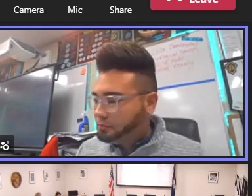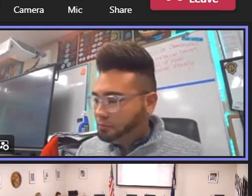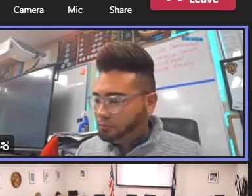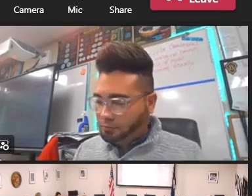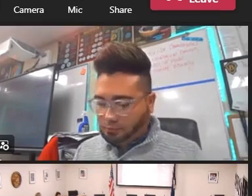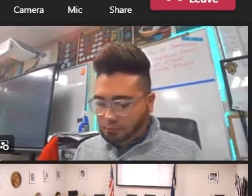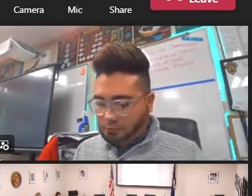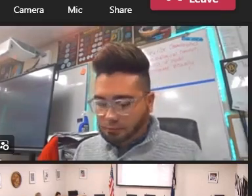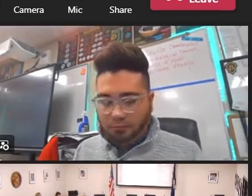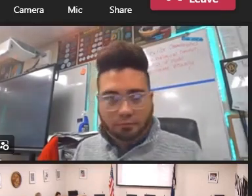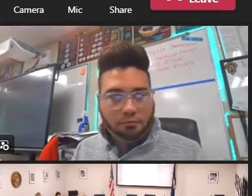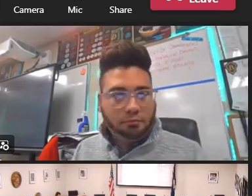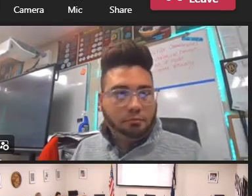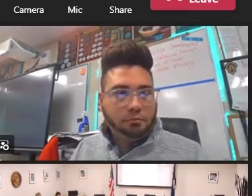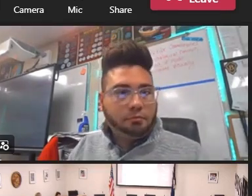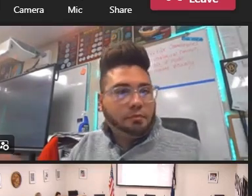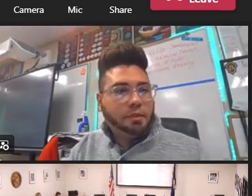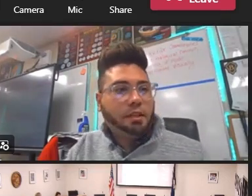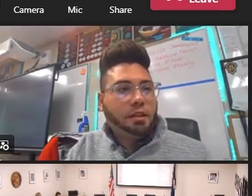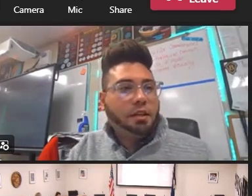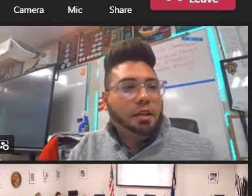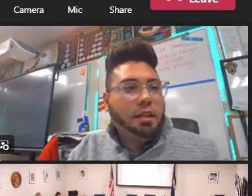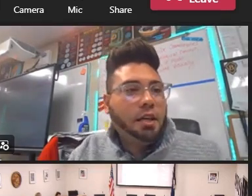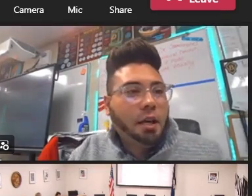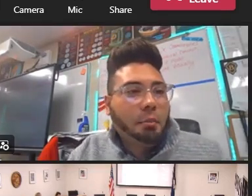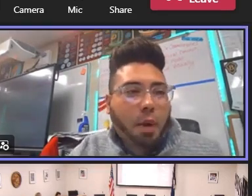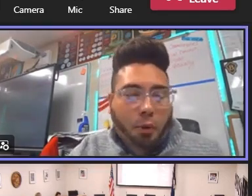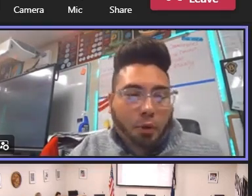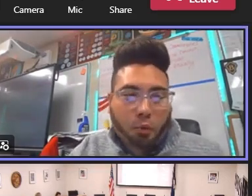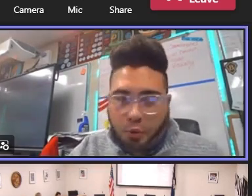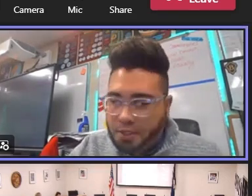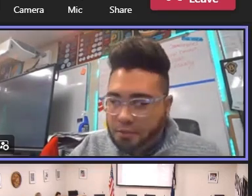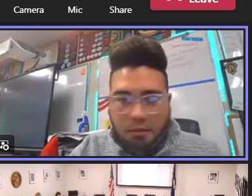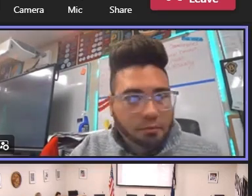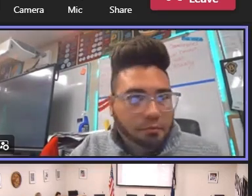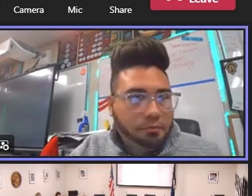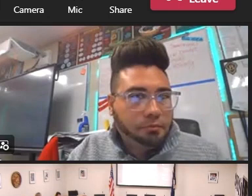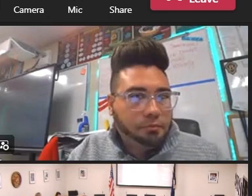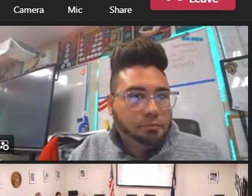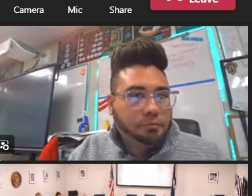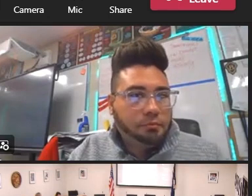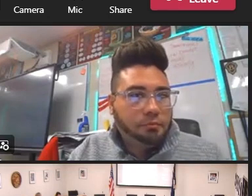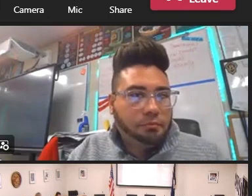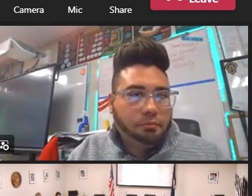Dill. Present. Thank you. Byron Wilson.